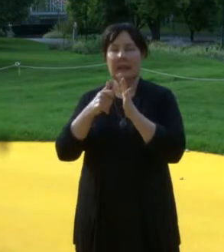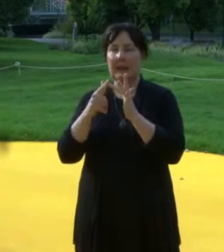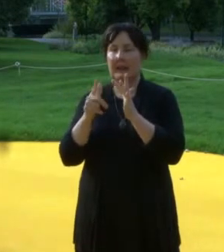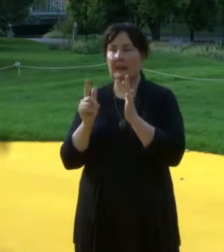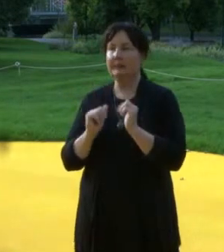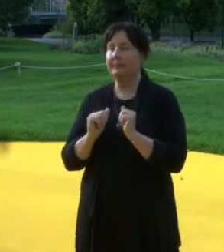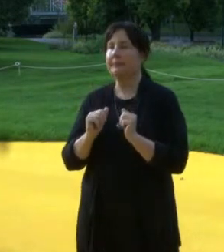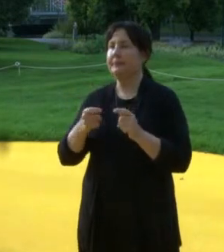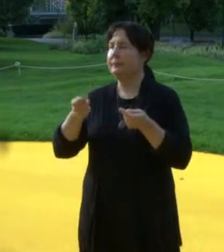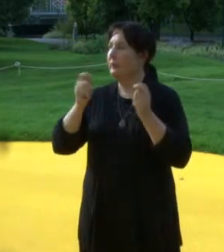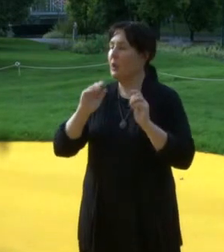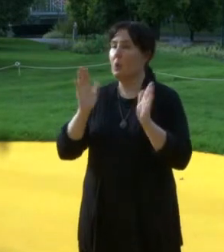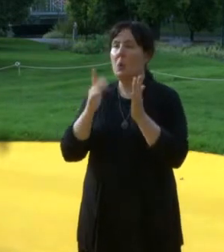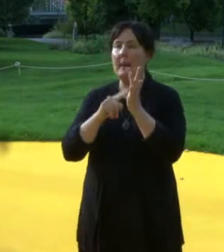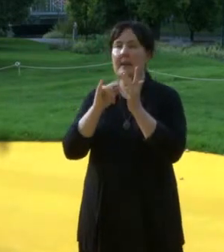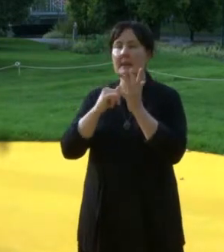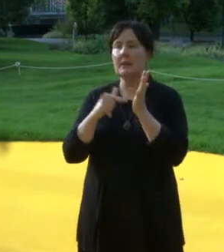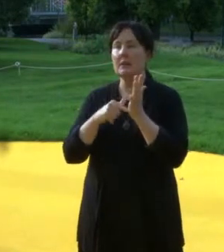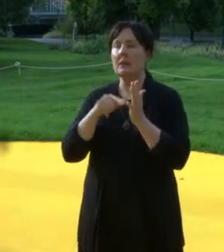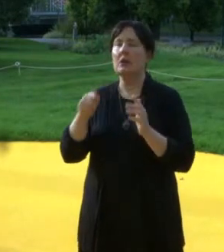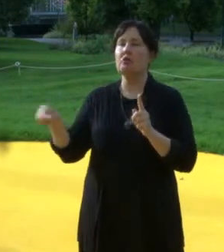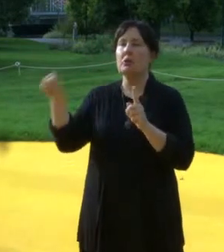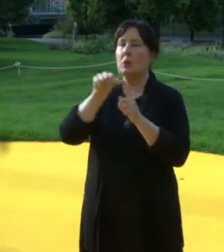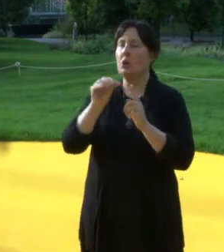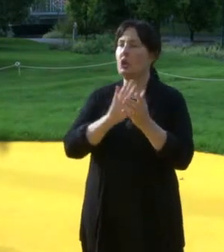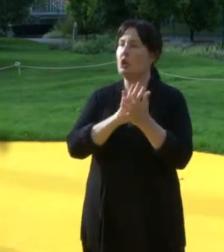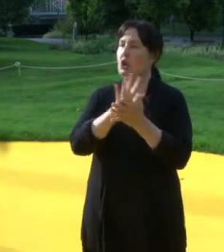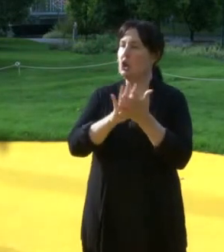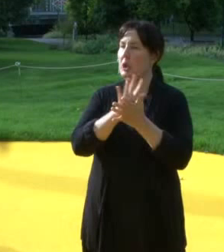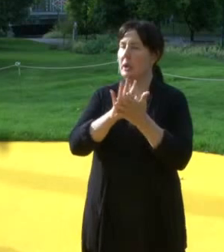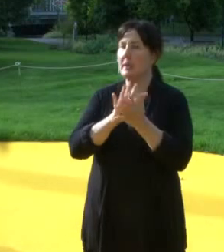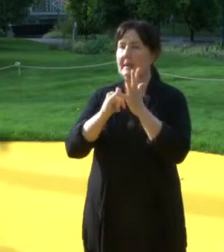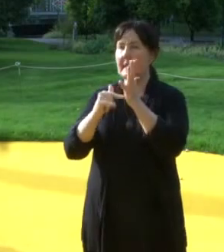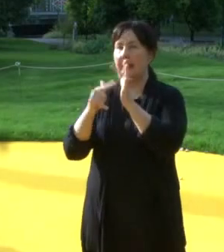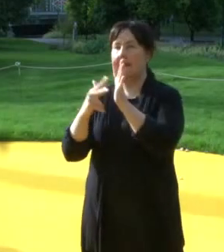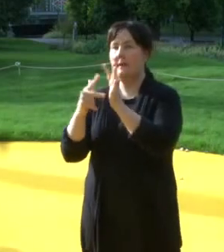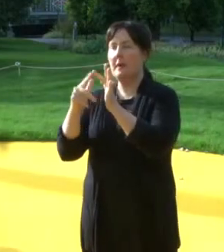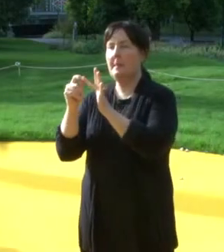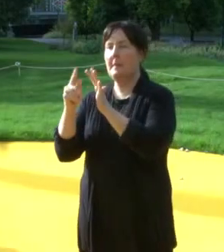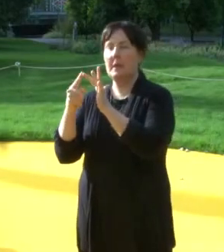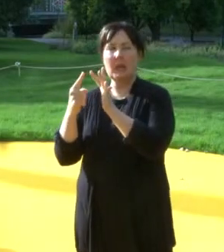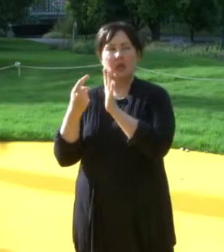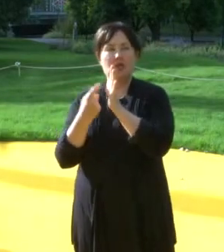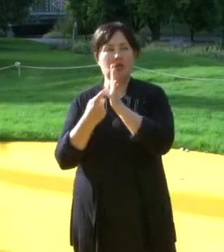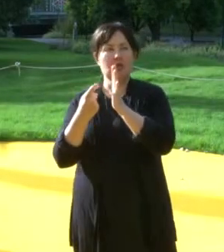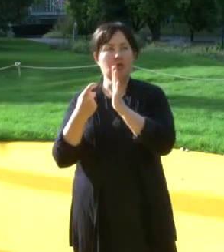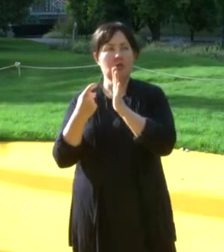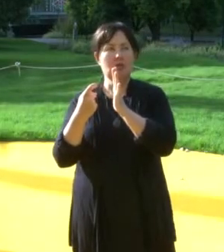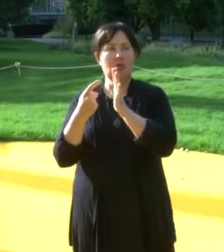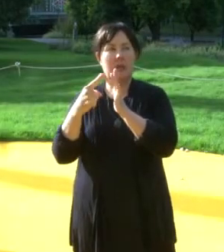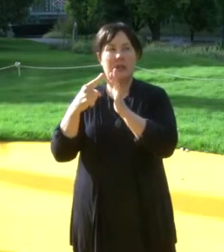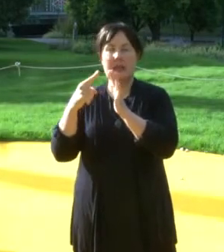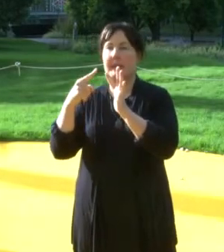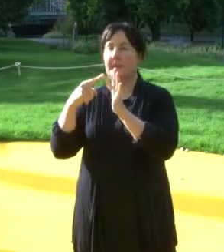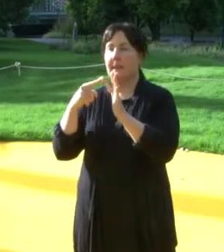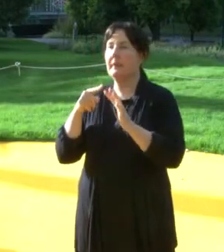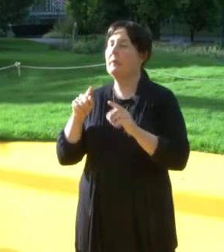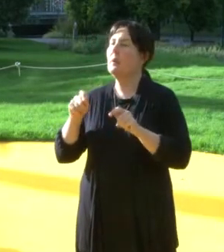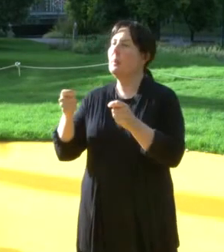are Return to the Dirt by Steve Peary, presented by Queensland